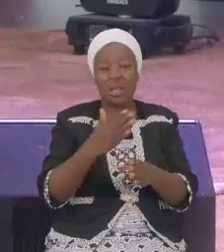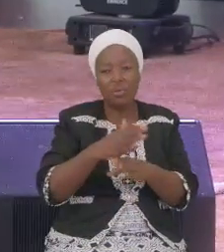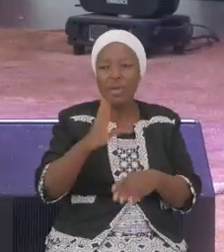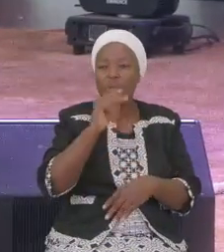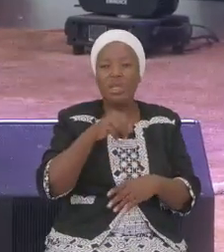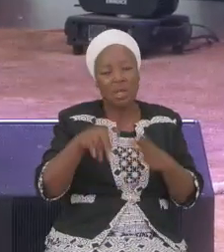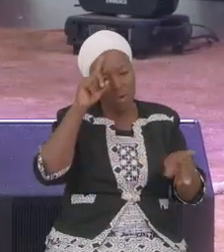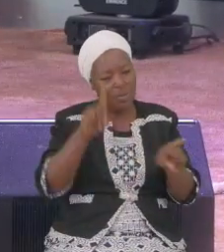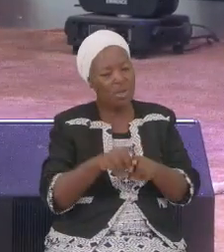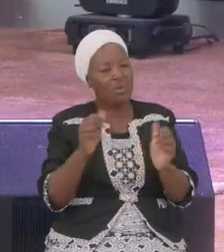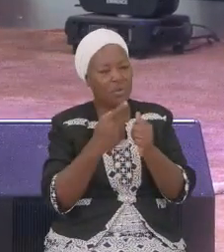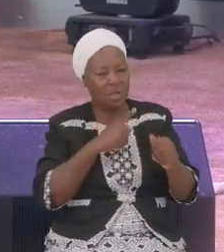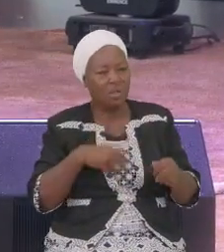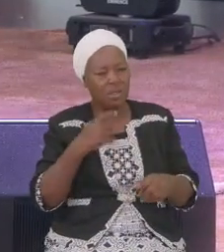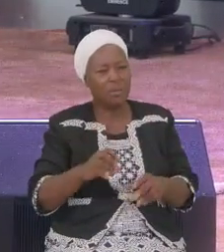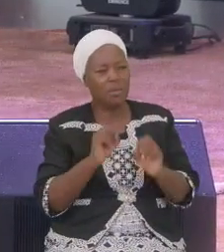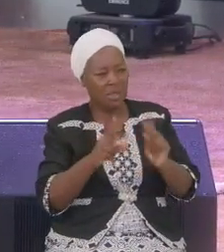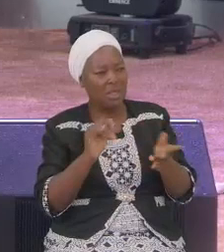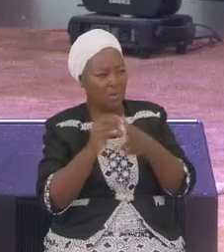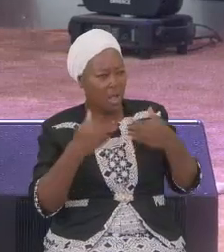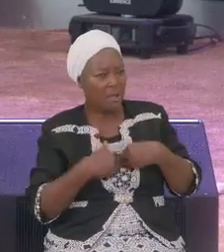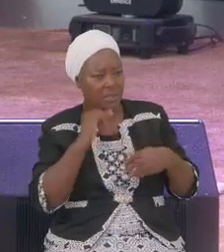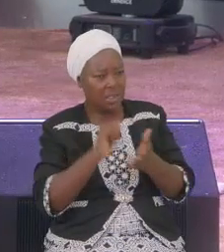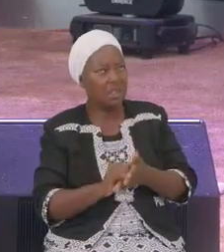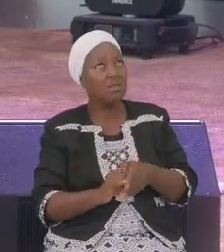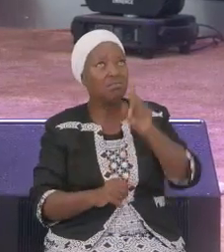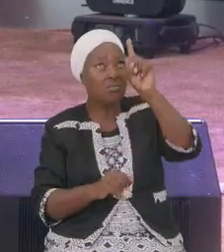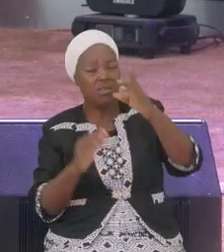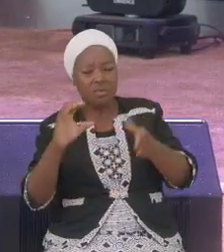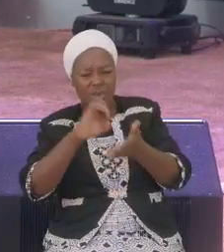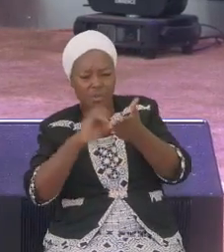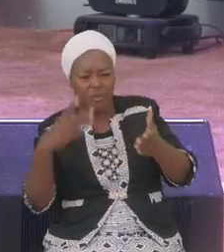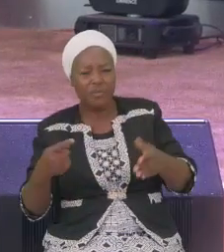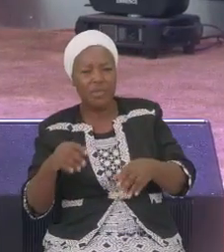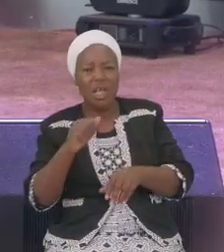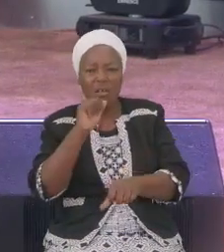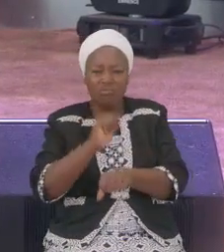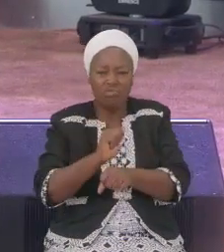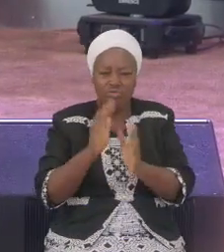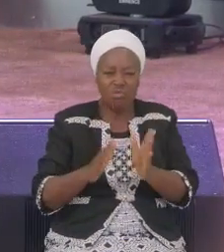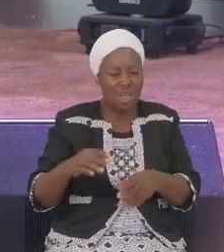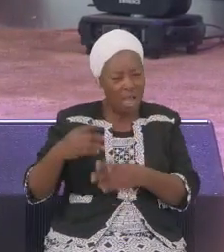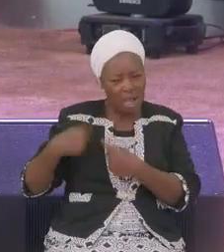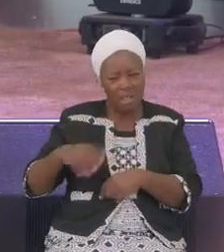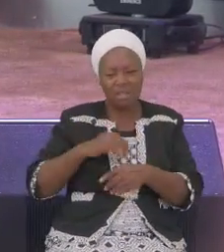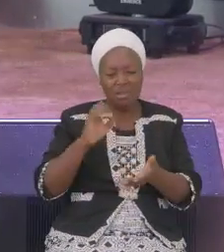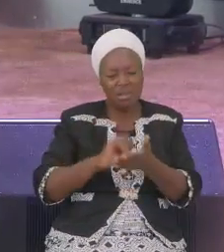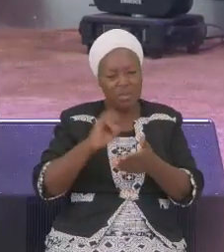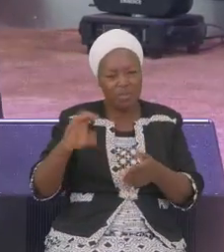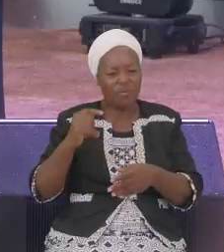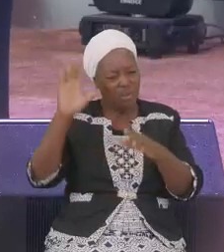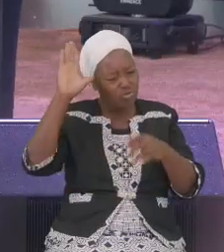the privilege we have is that he removes the stony heart, he removes the stubborn heart, he removes